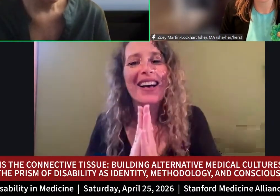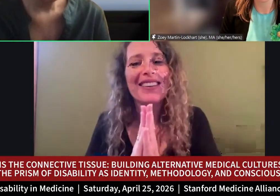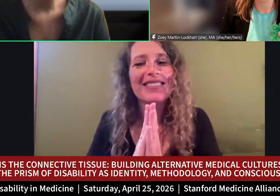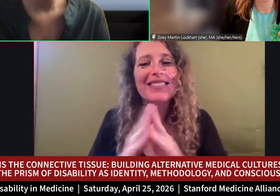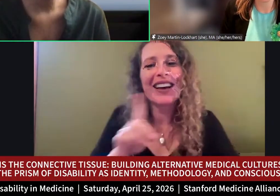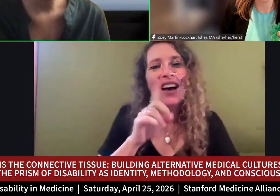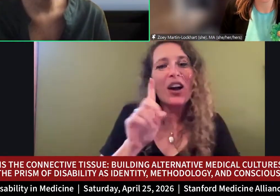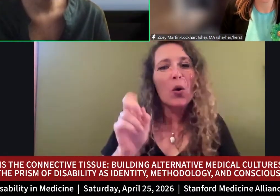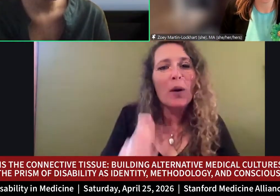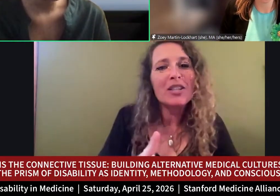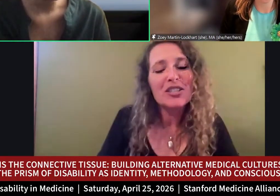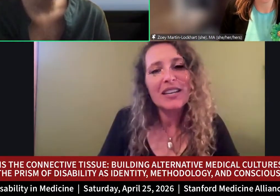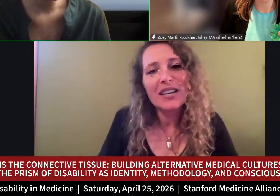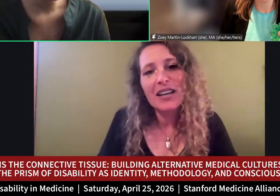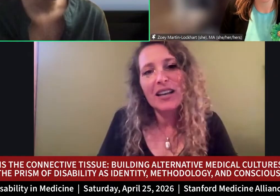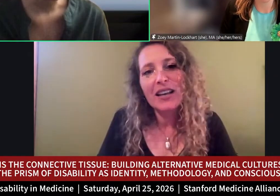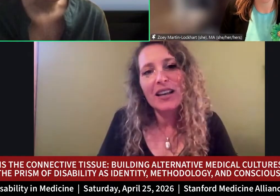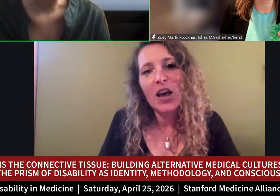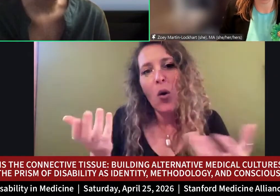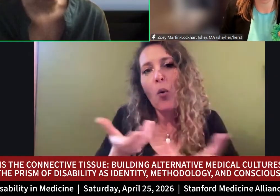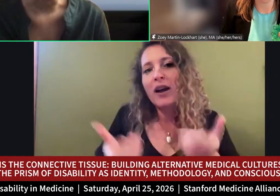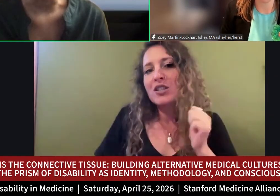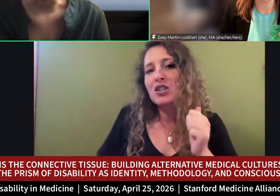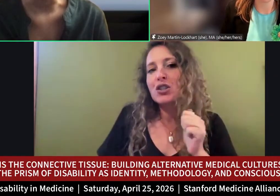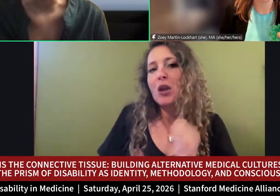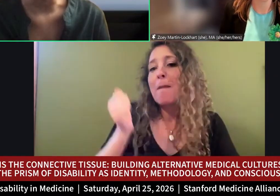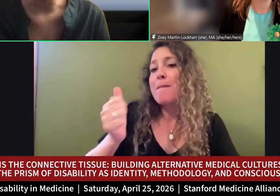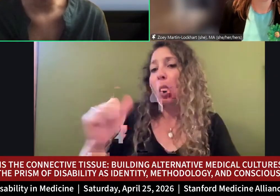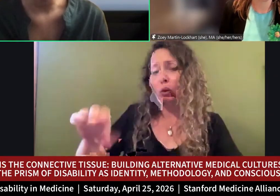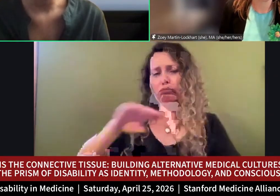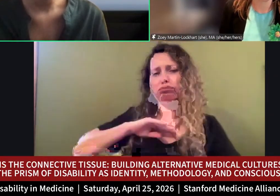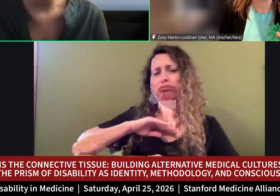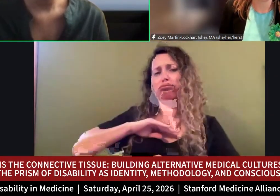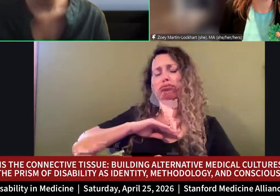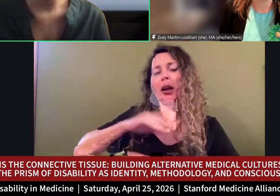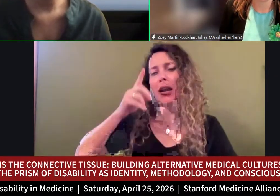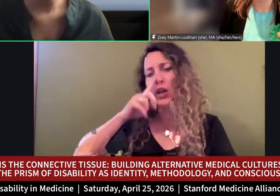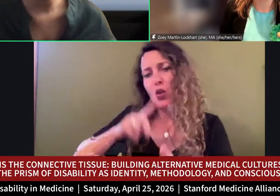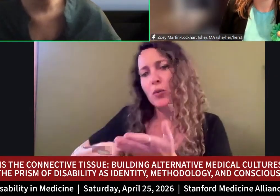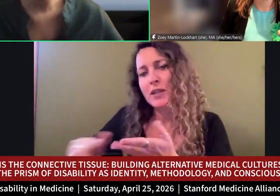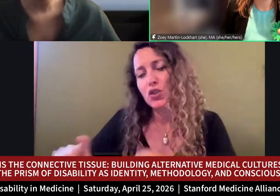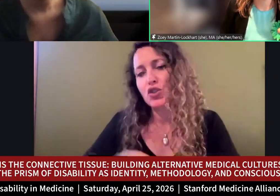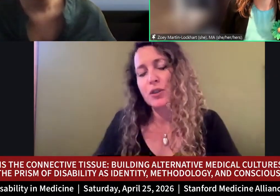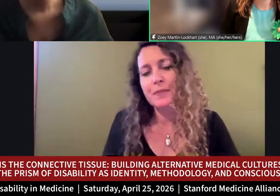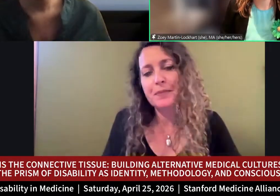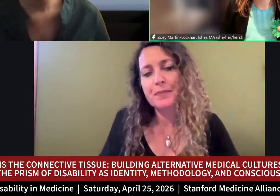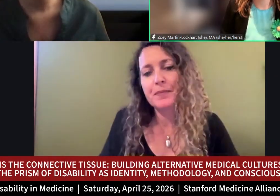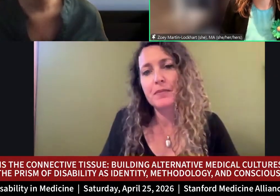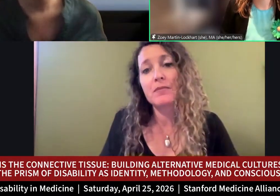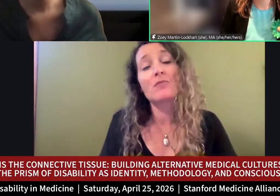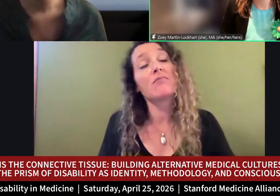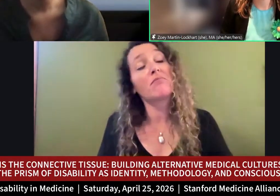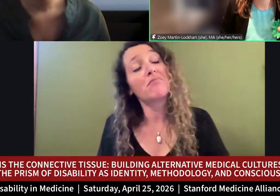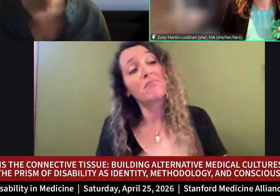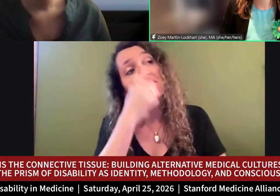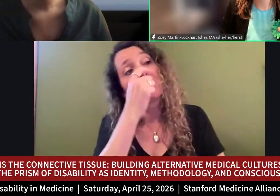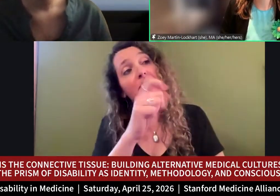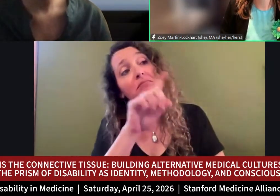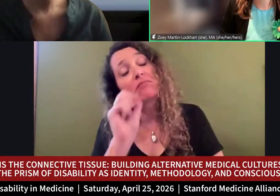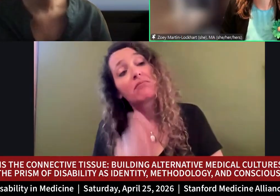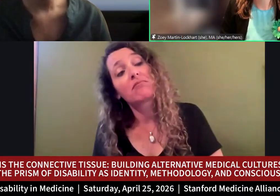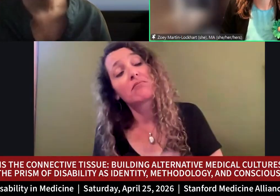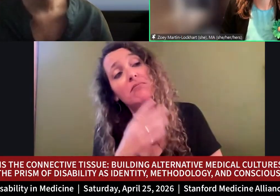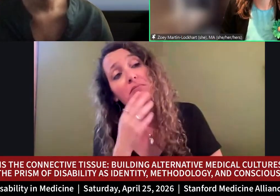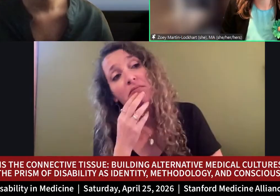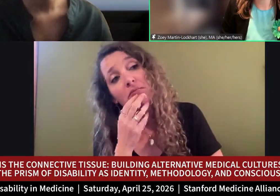question and they wanted to know what has been the most satisfying in your research? That's a really interesting question. I think